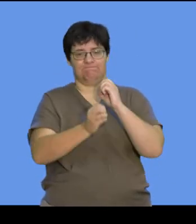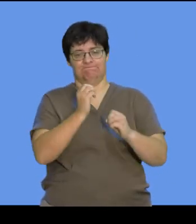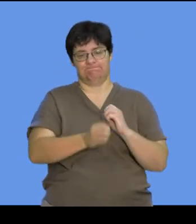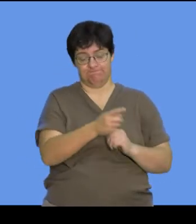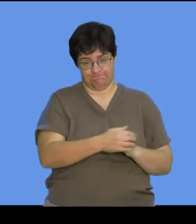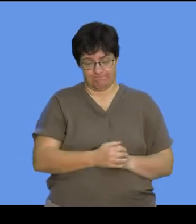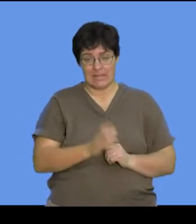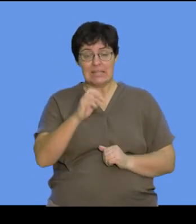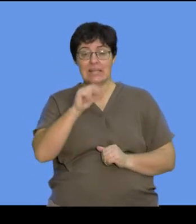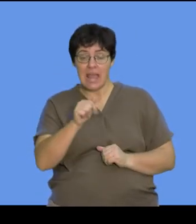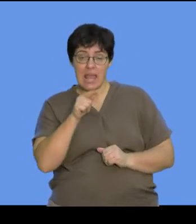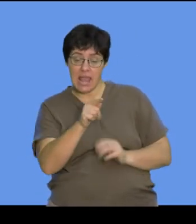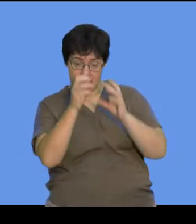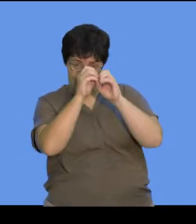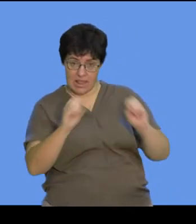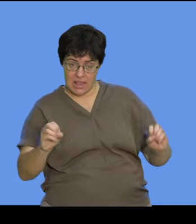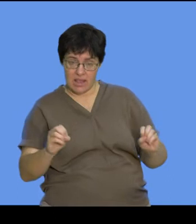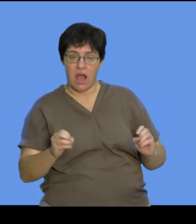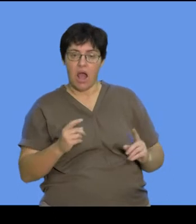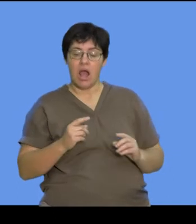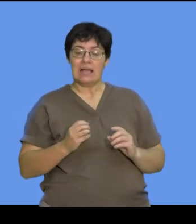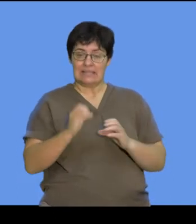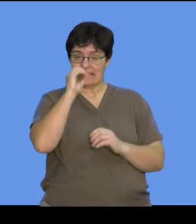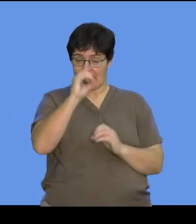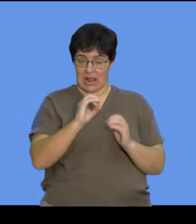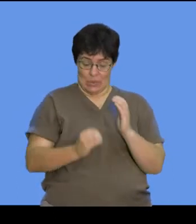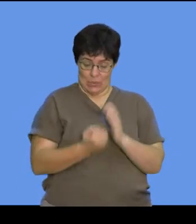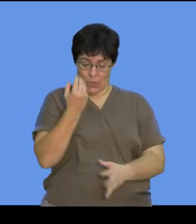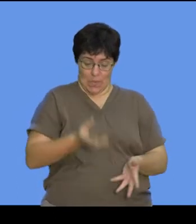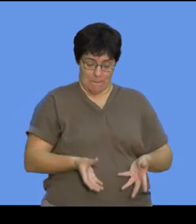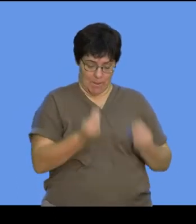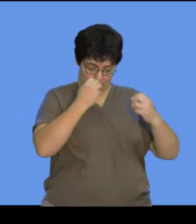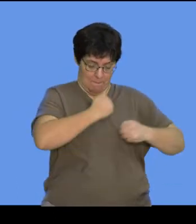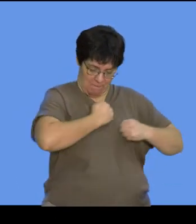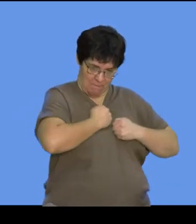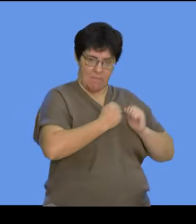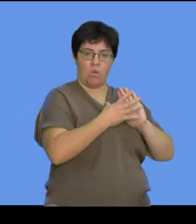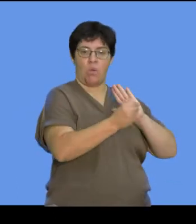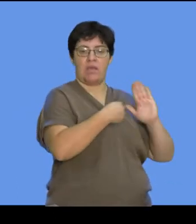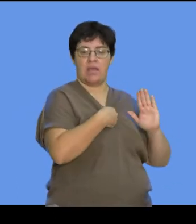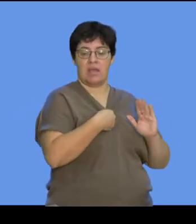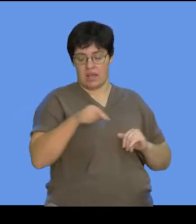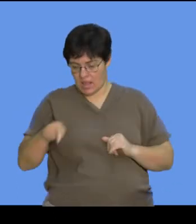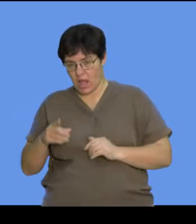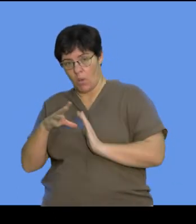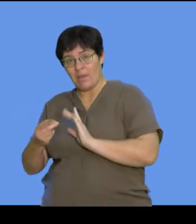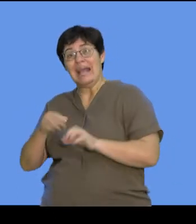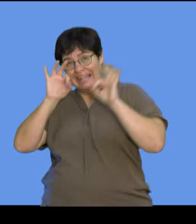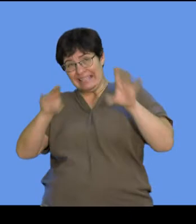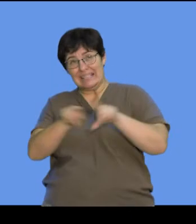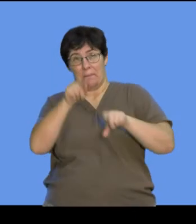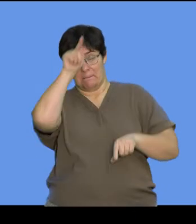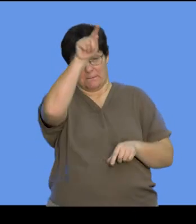DNA replication also ensures that at the end of each new cell receives its own copy, an exact copy of